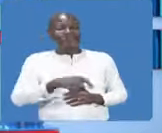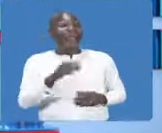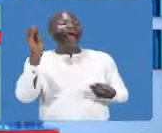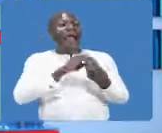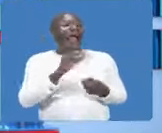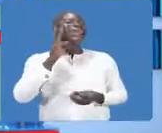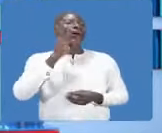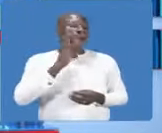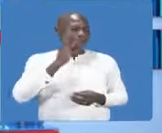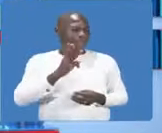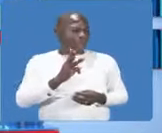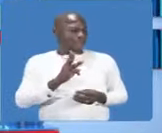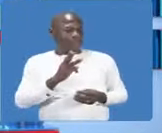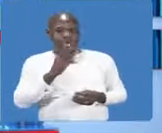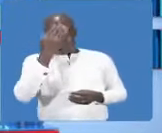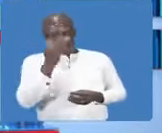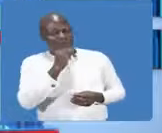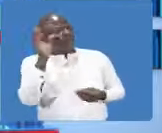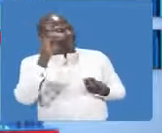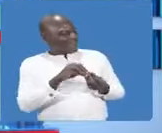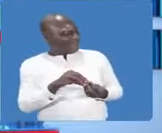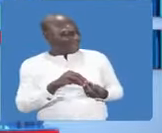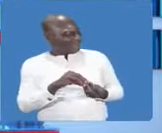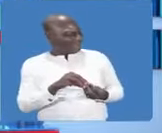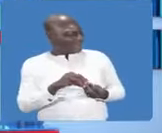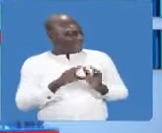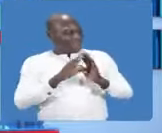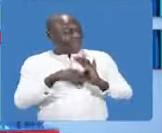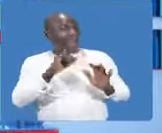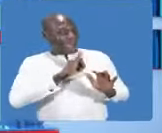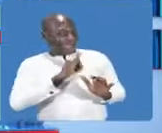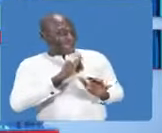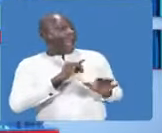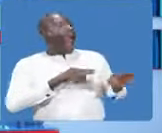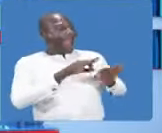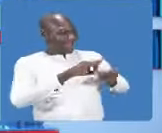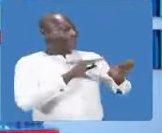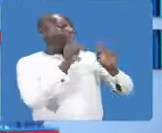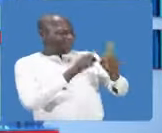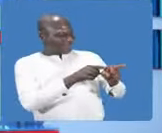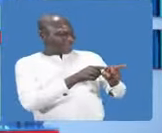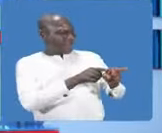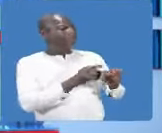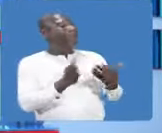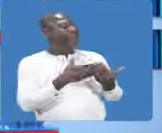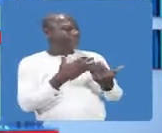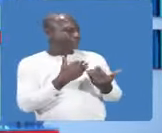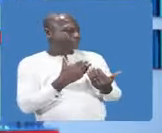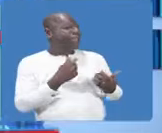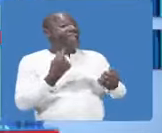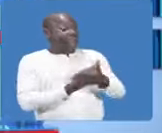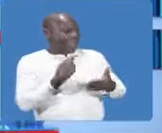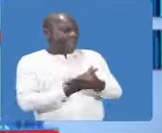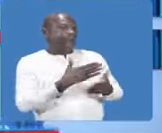come home. No, I can't come home. Now, the military on the moon, no, I a simple, sir. And a sir,